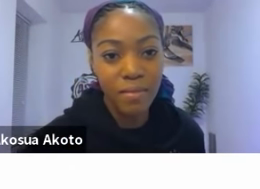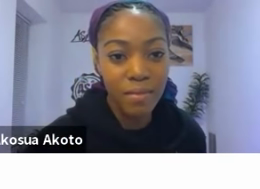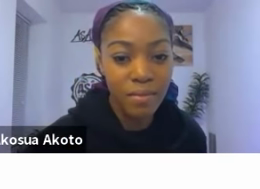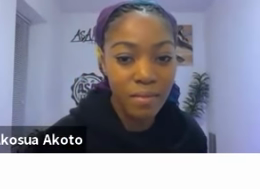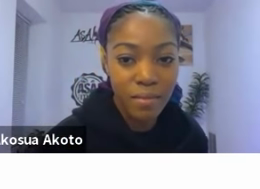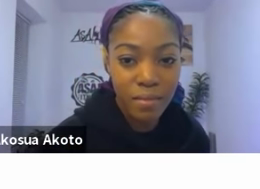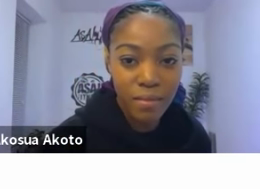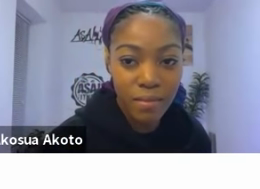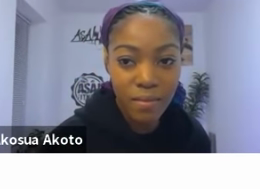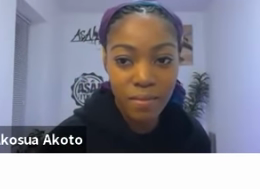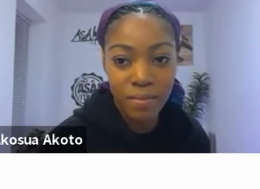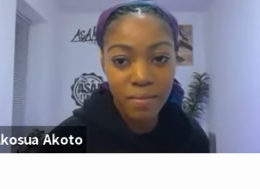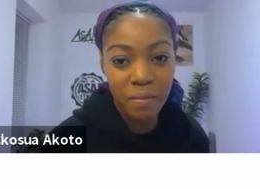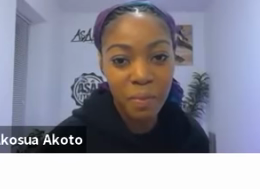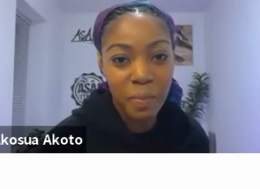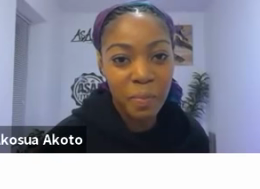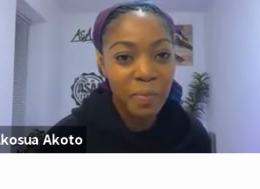Oh, yeah, be like.